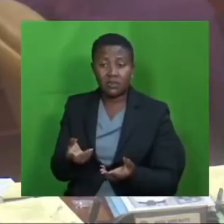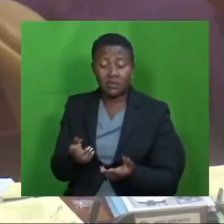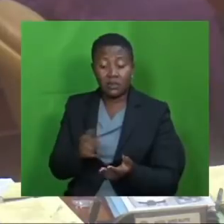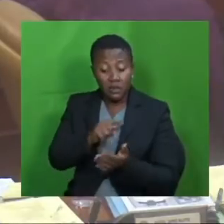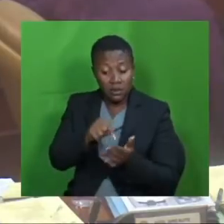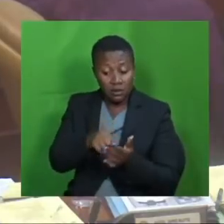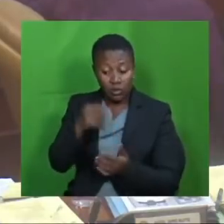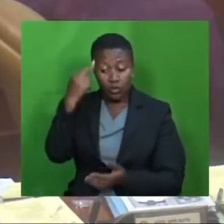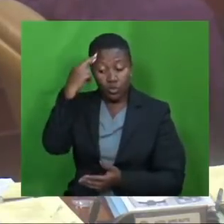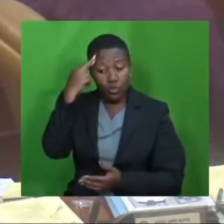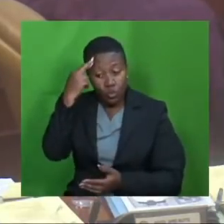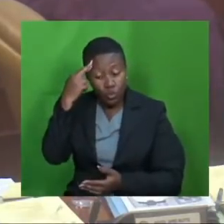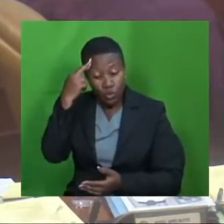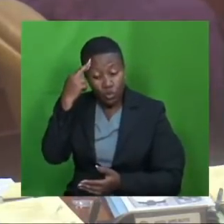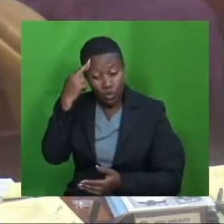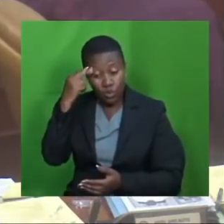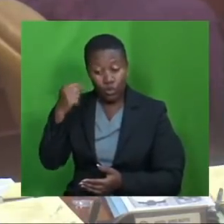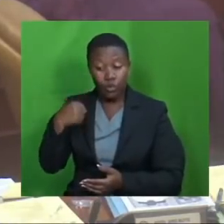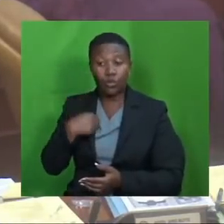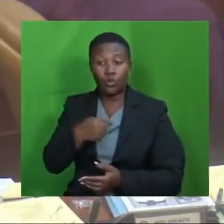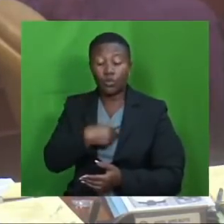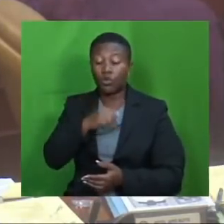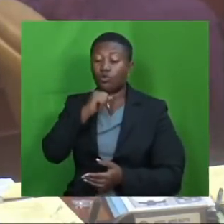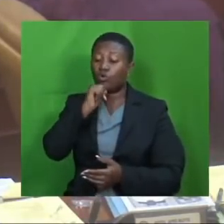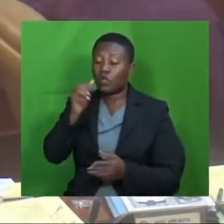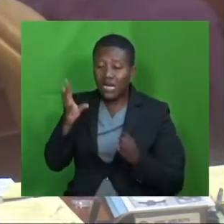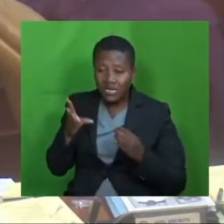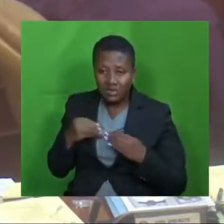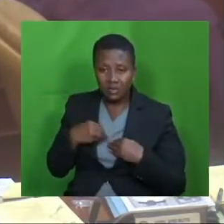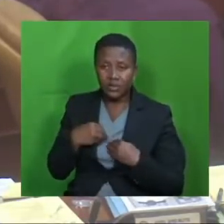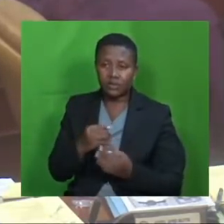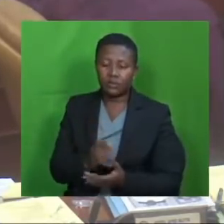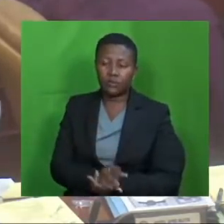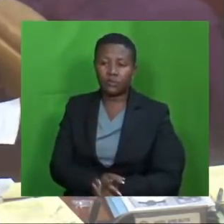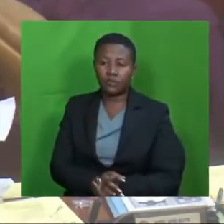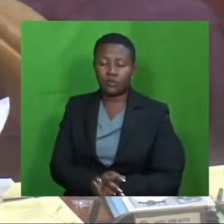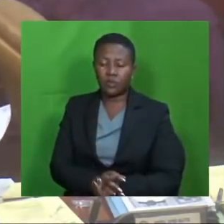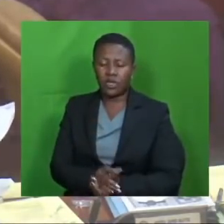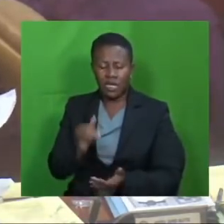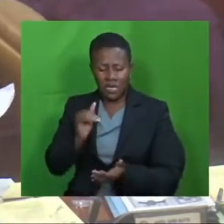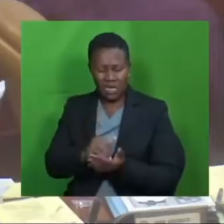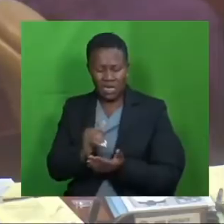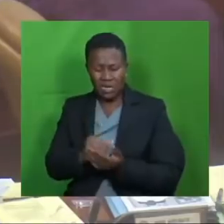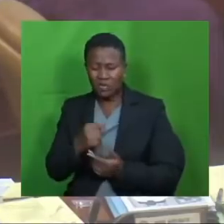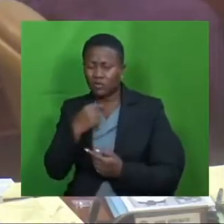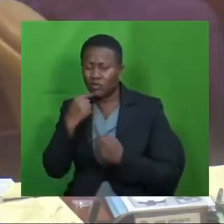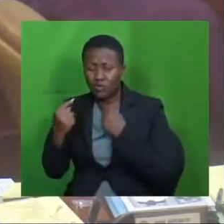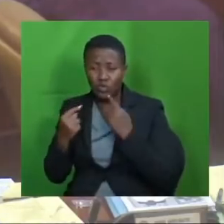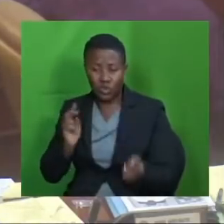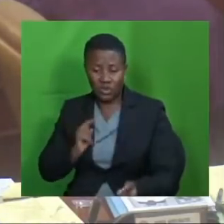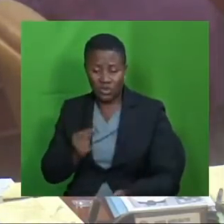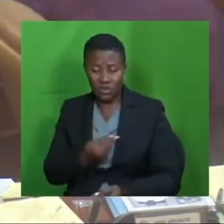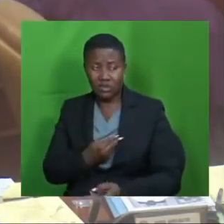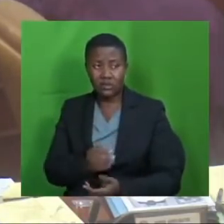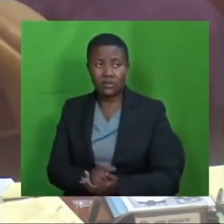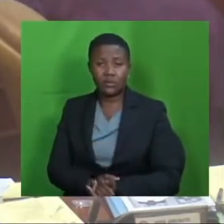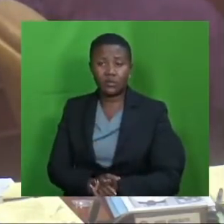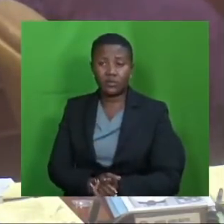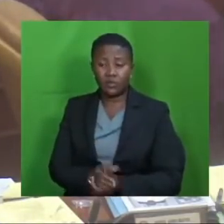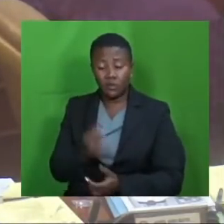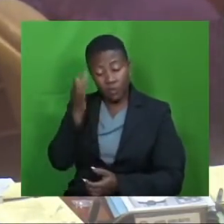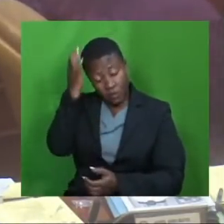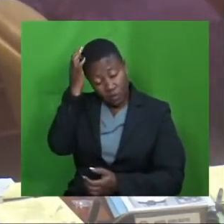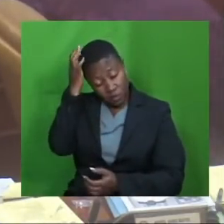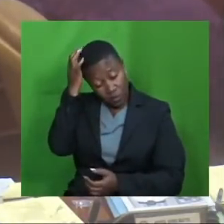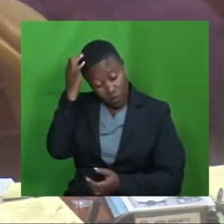reason why we are raising fundamental objections to this. We are told again, Mr. Speaker, that when e-levy